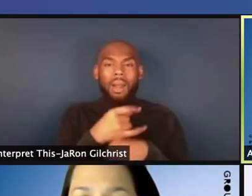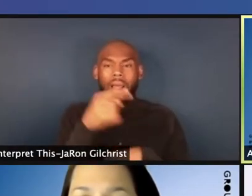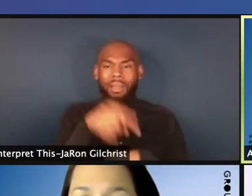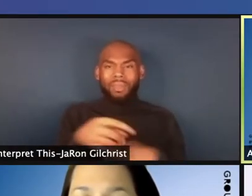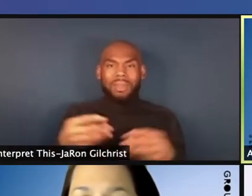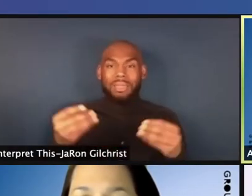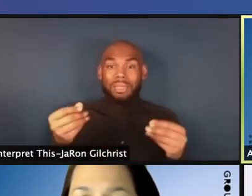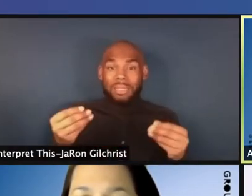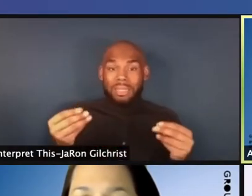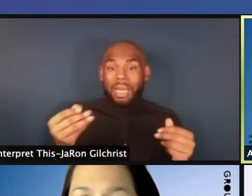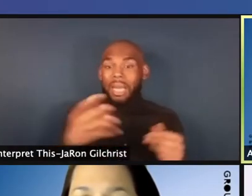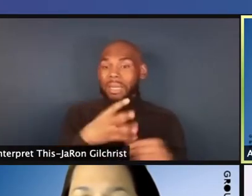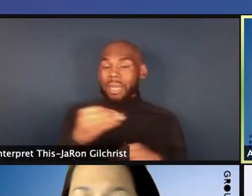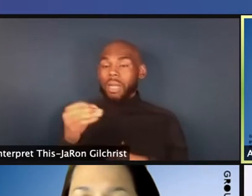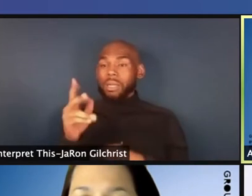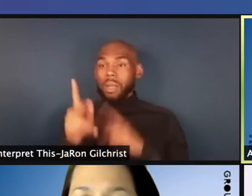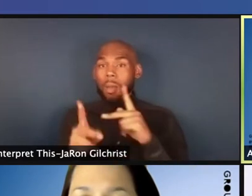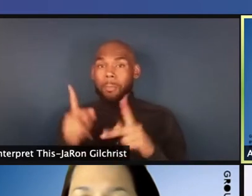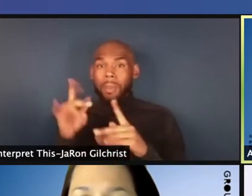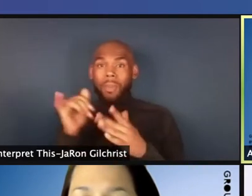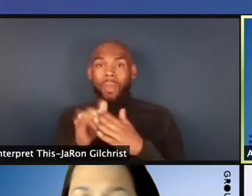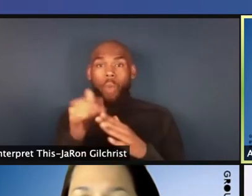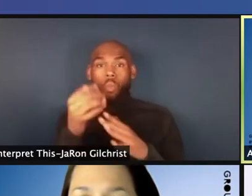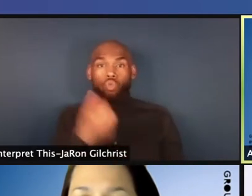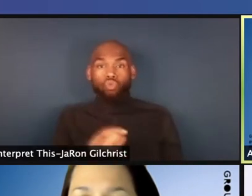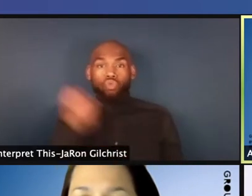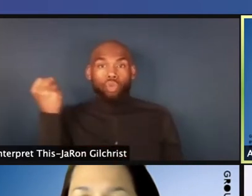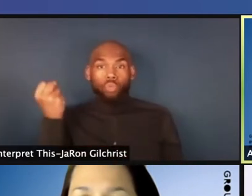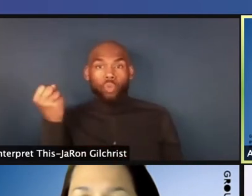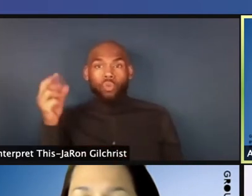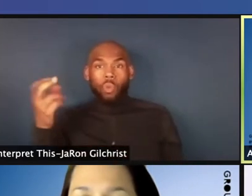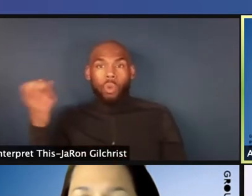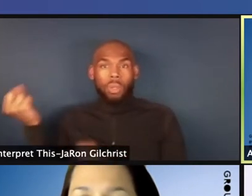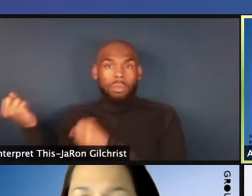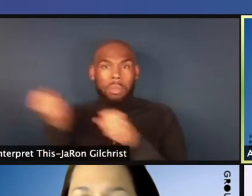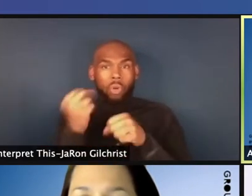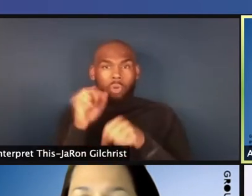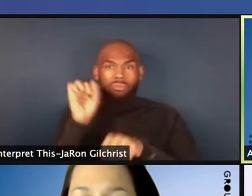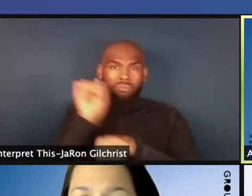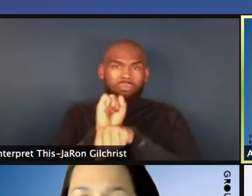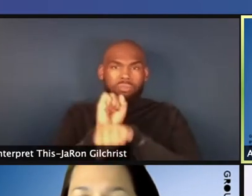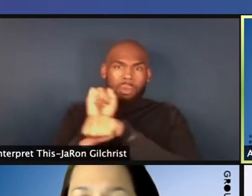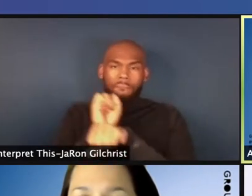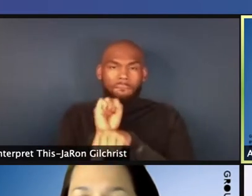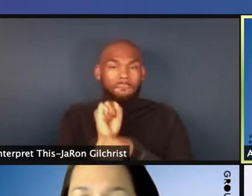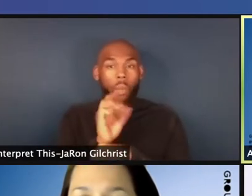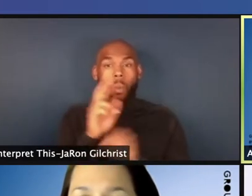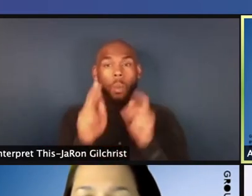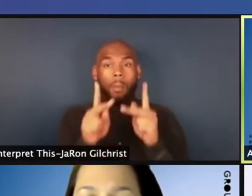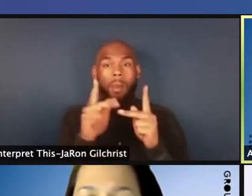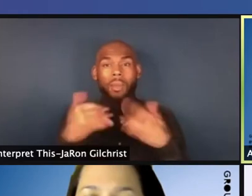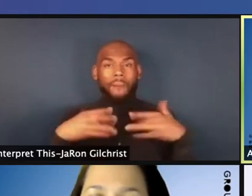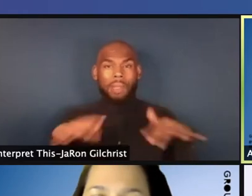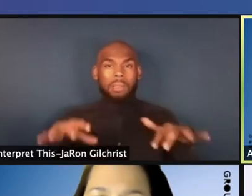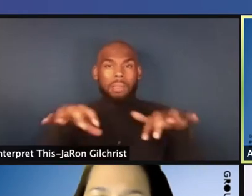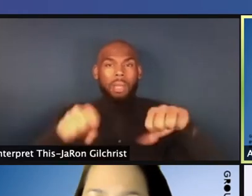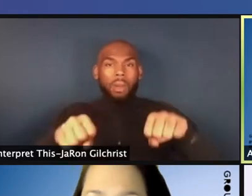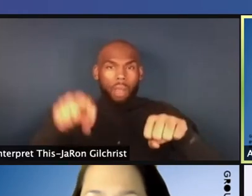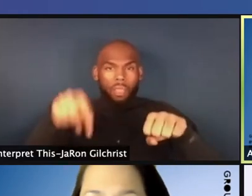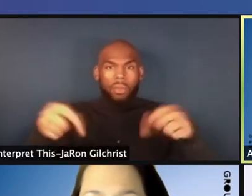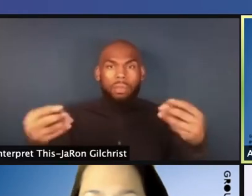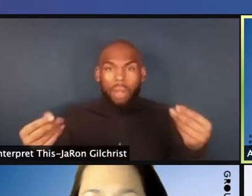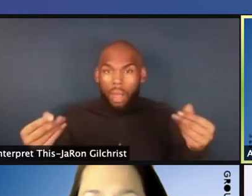who were either removed from it or brought to it and enslaved or who have settled it. Is there